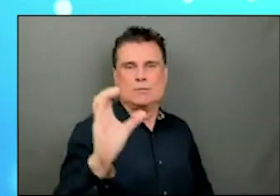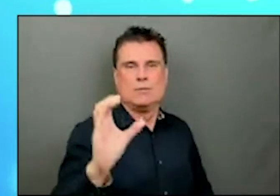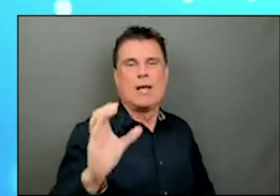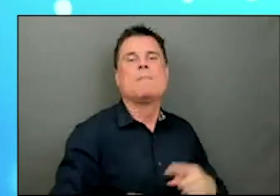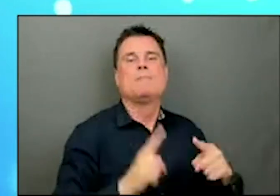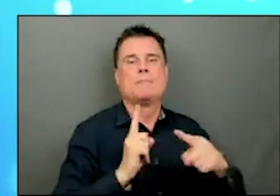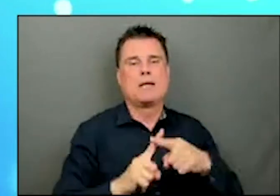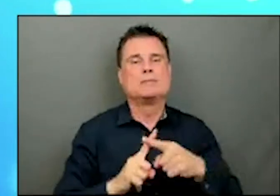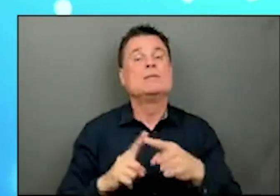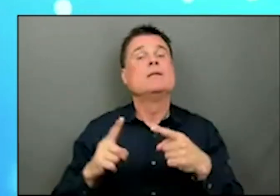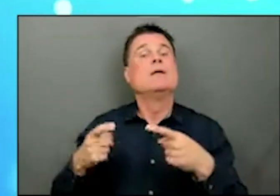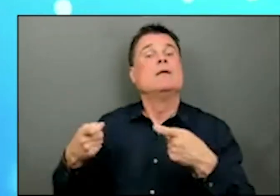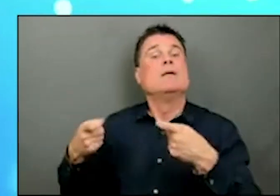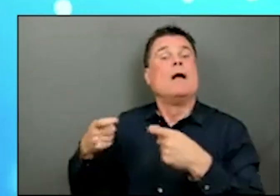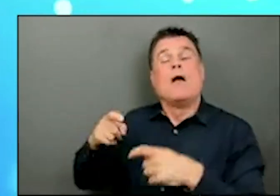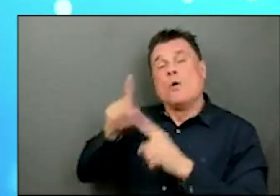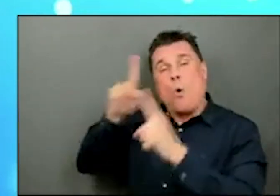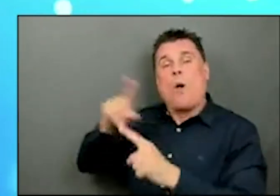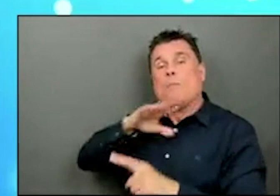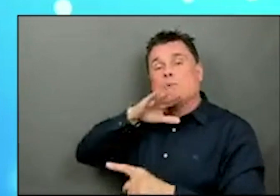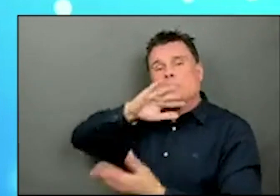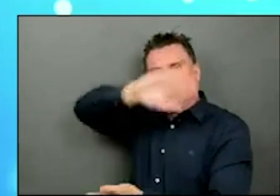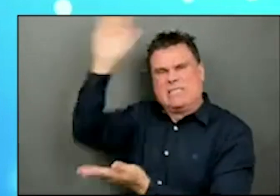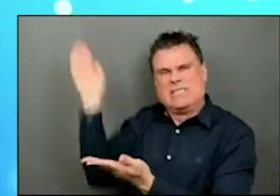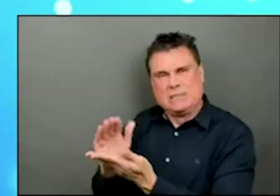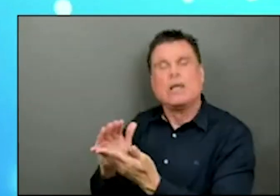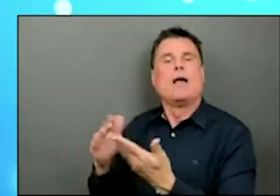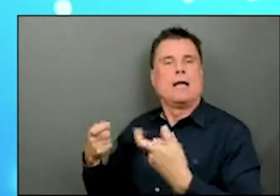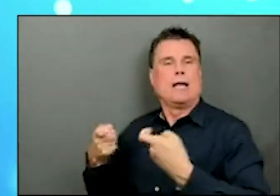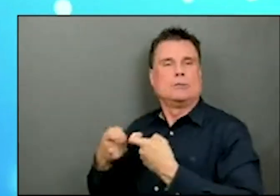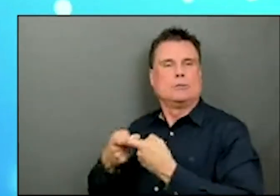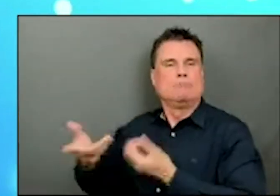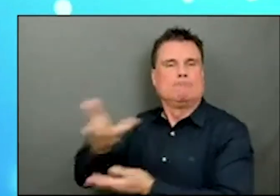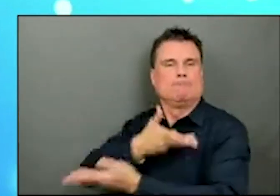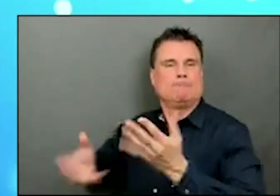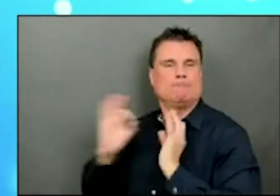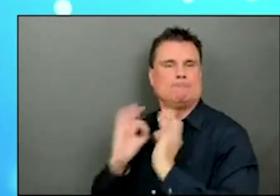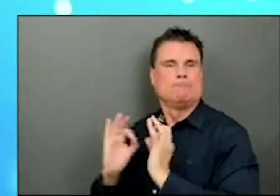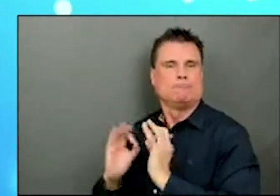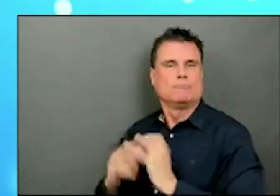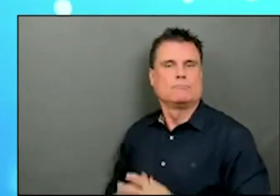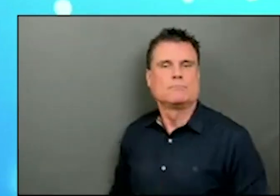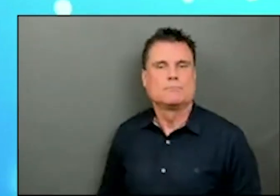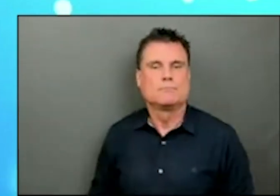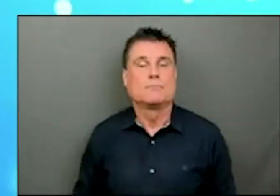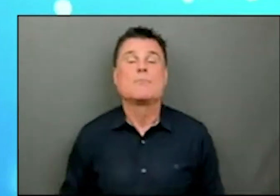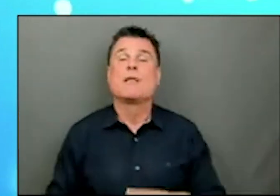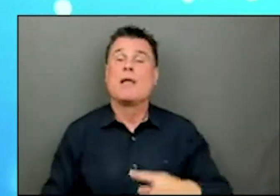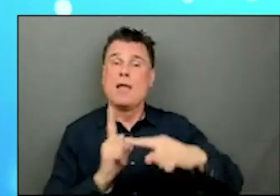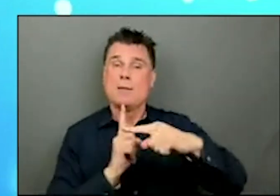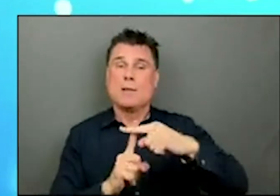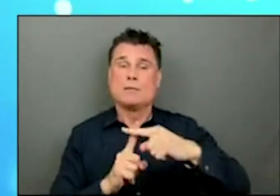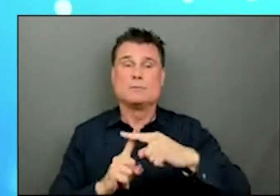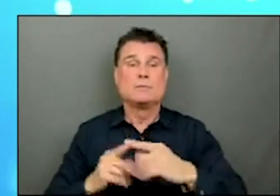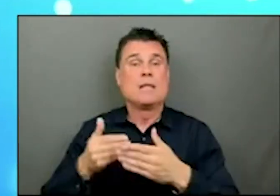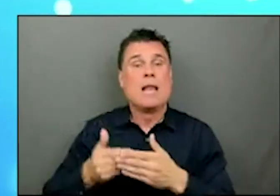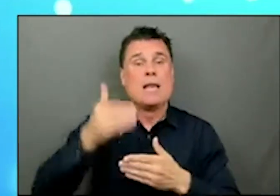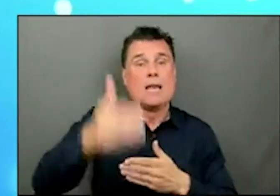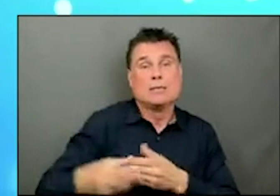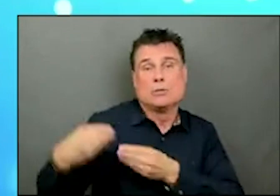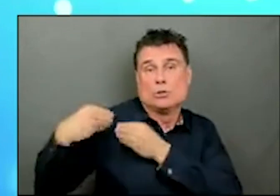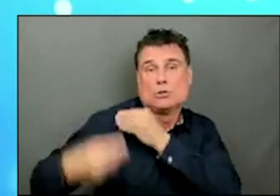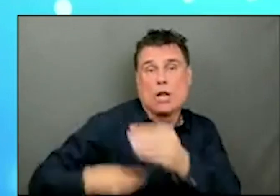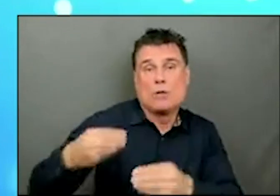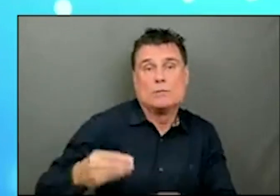economy. In doing so, it's also going to inspire the next generation of British Columbians that dream about being Jimmy Pattison,